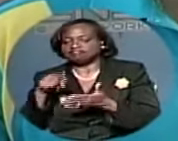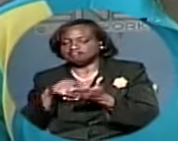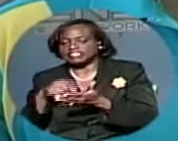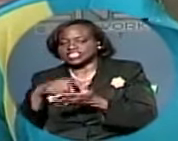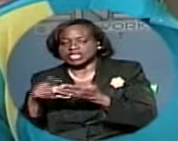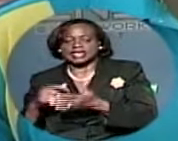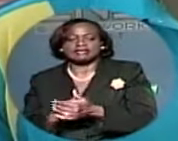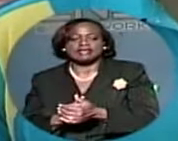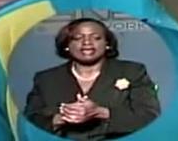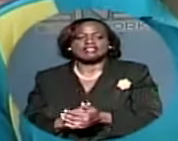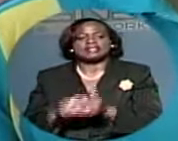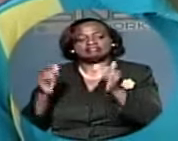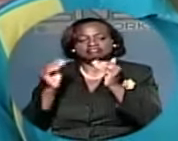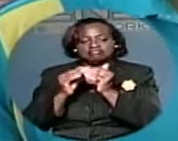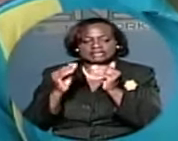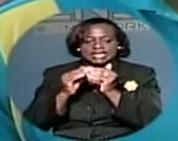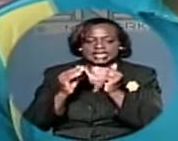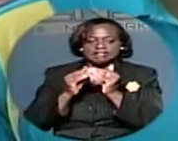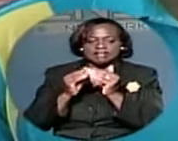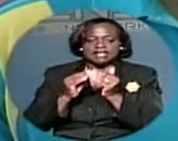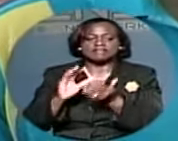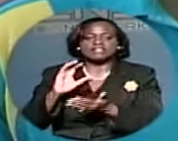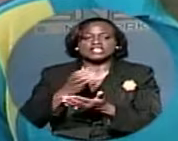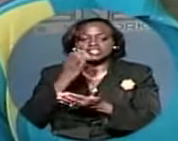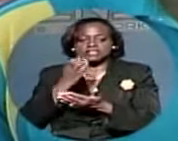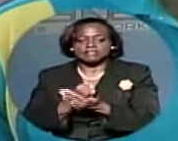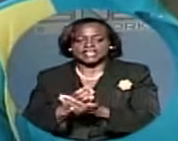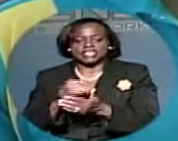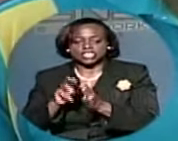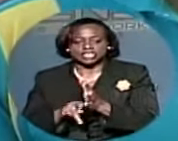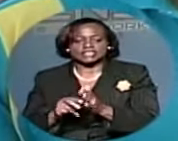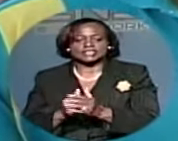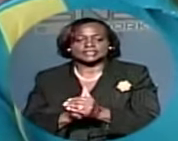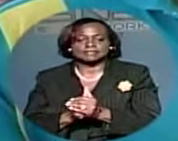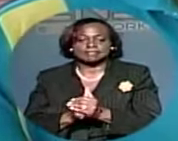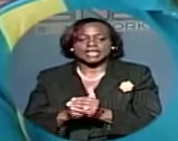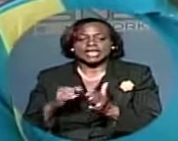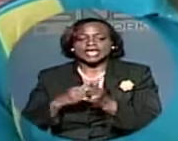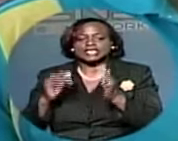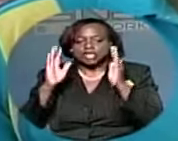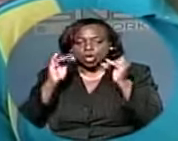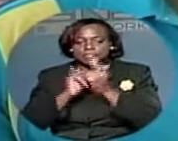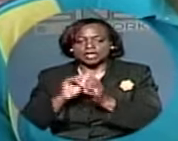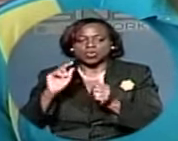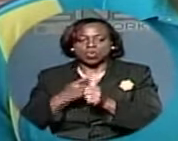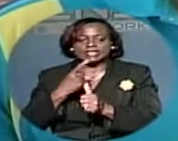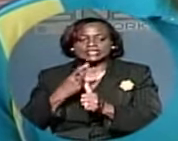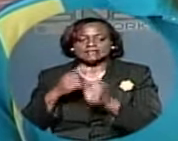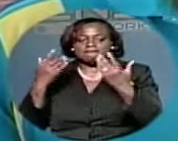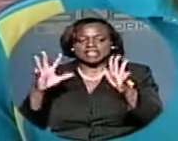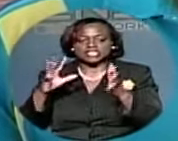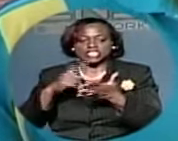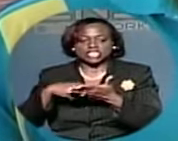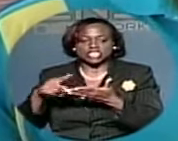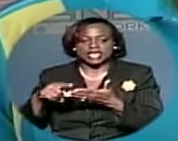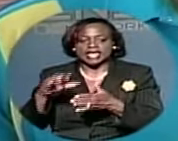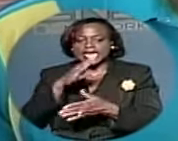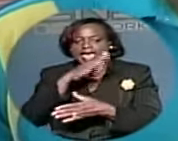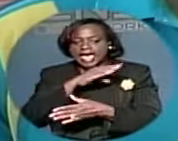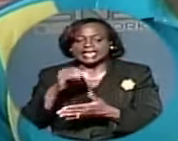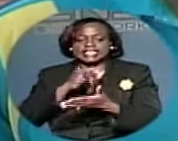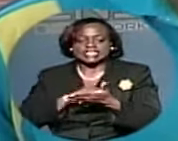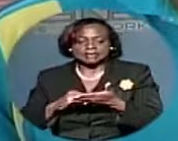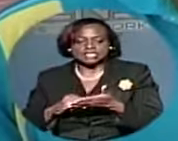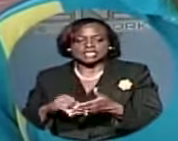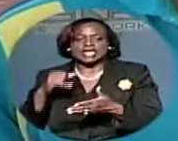level two, or class one, class two. And so we will meet some level of certification. It is hoped that once they have done their checks and their inspection, that we'll meet the